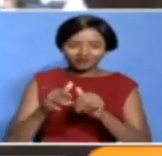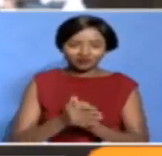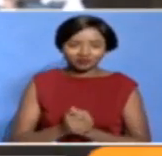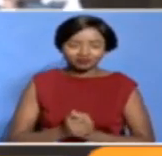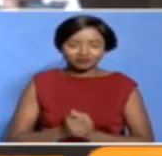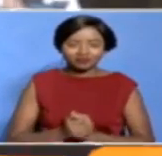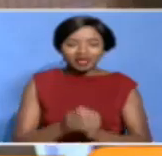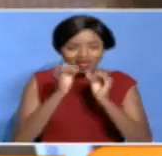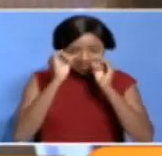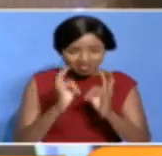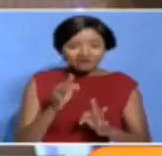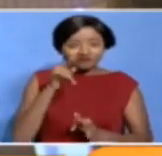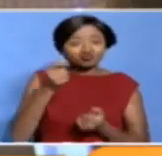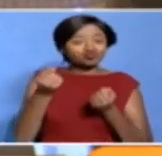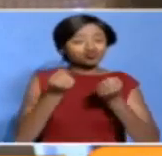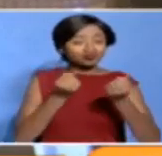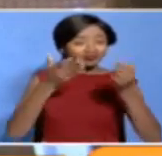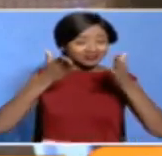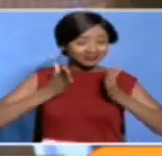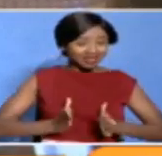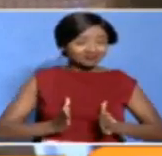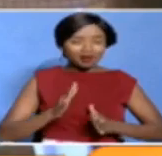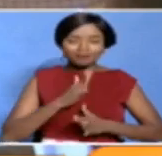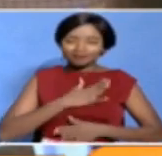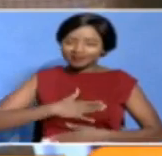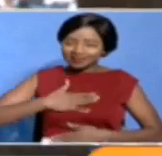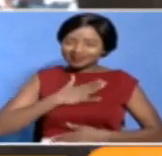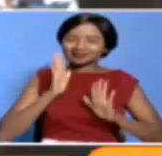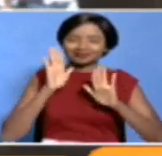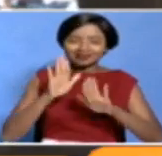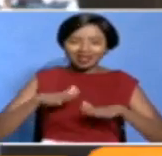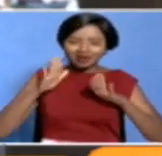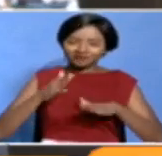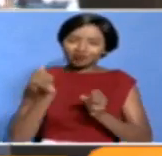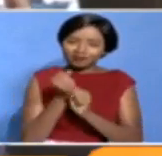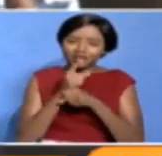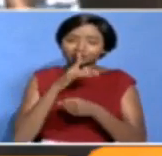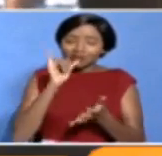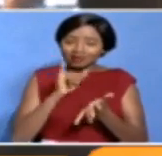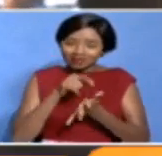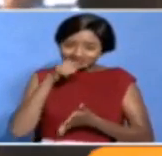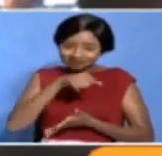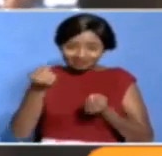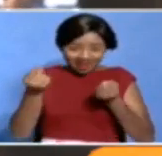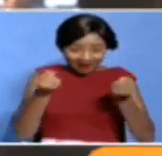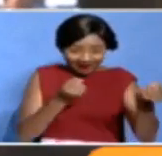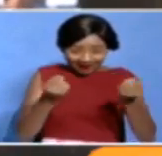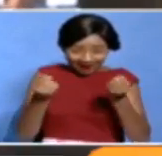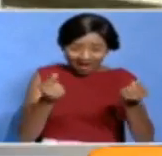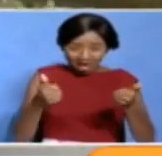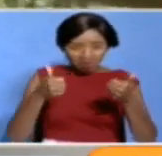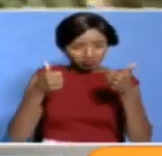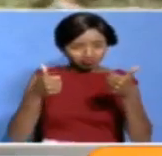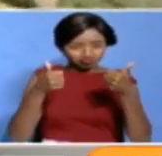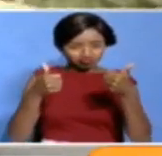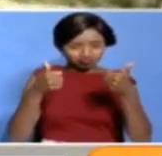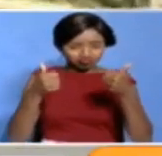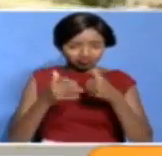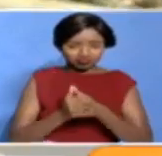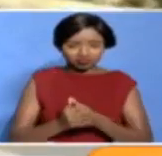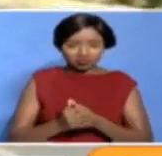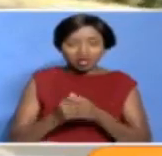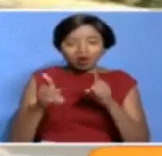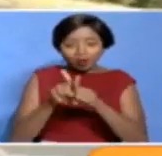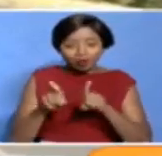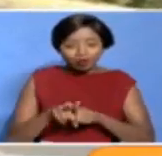mwenyewe unajishuku. Kabla hujashika hiyo gari, hakikisha hiyo gari is in the right condition. Boynet also